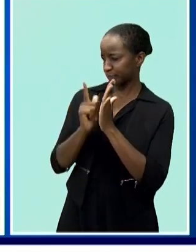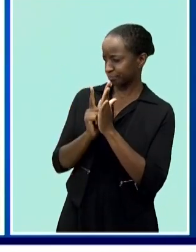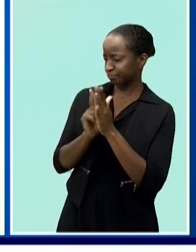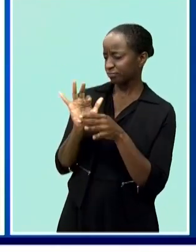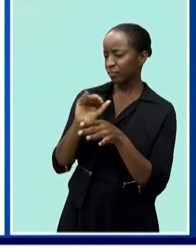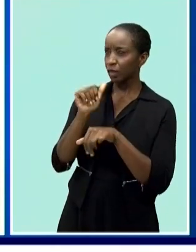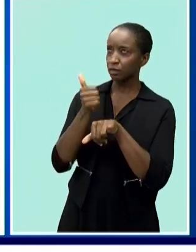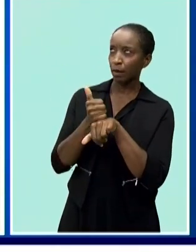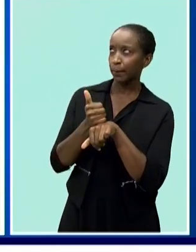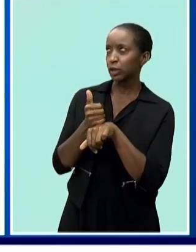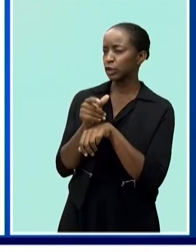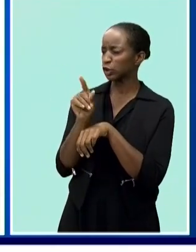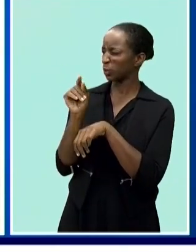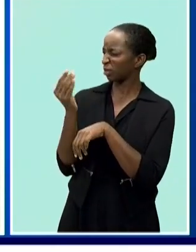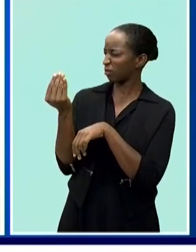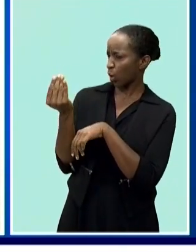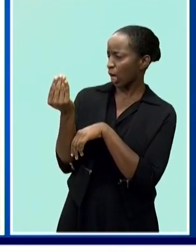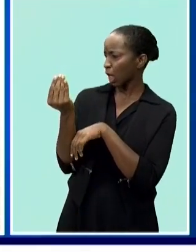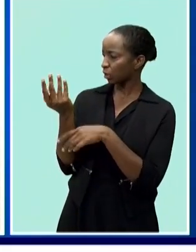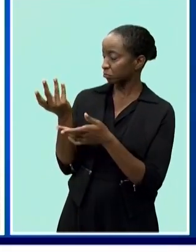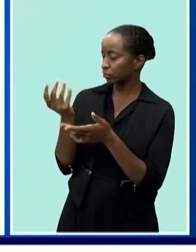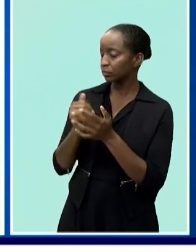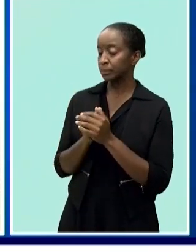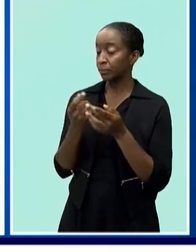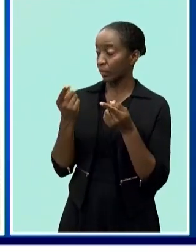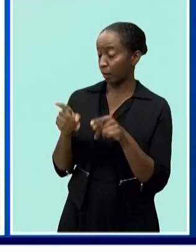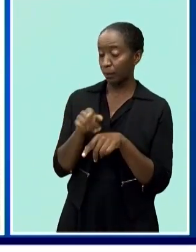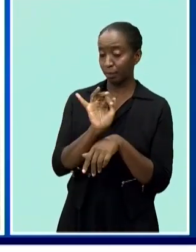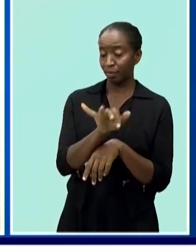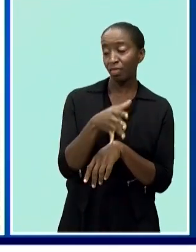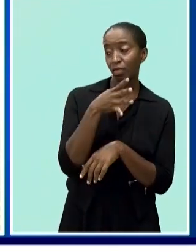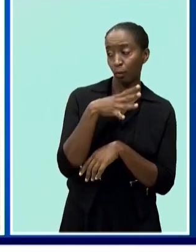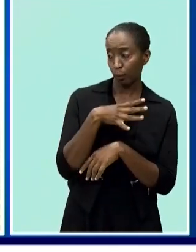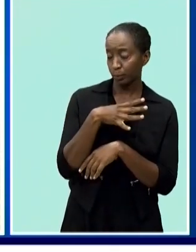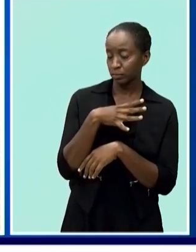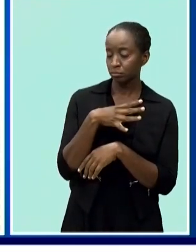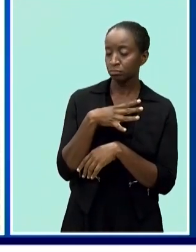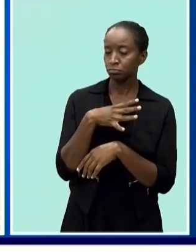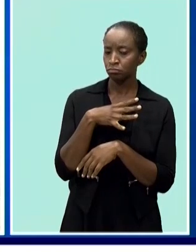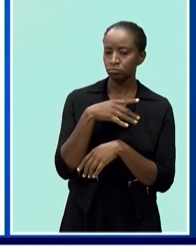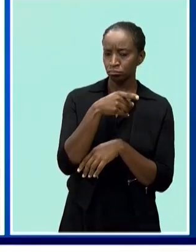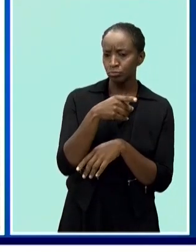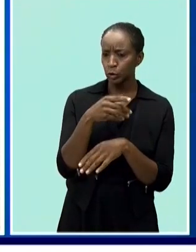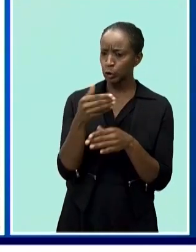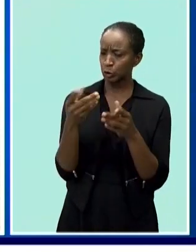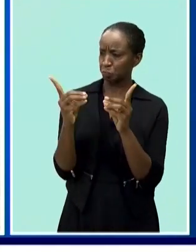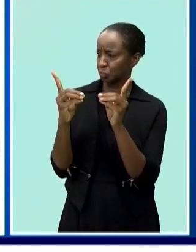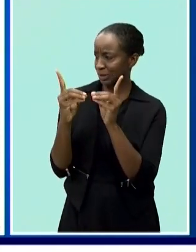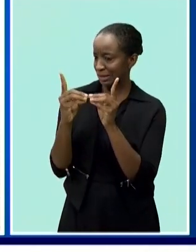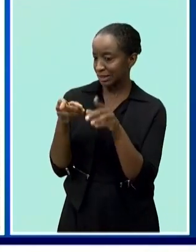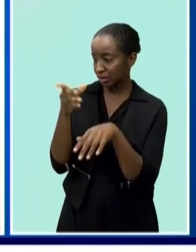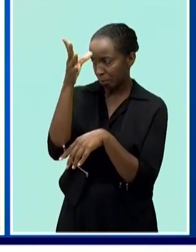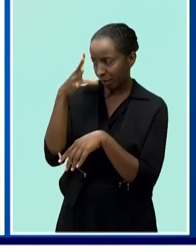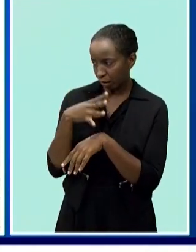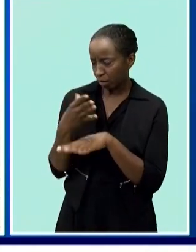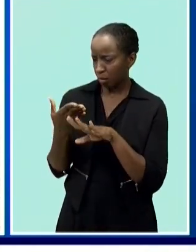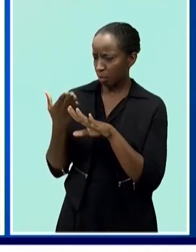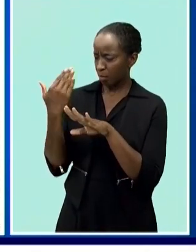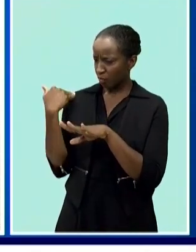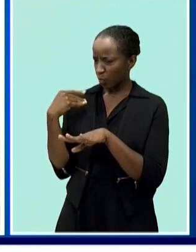2014, I think it was. And what happened with this particular lady is that she got involved with this guy. She did not know that he had a